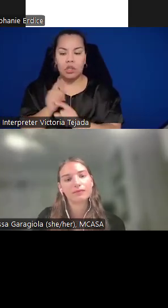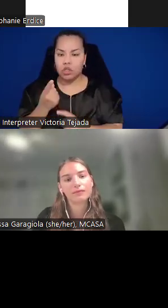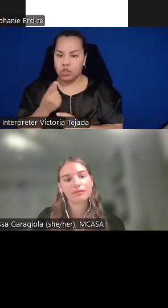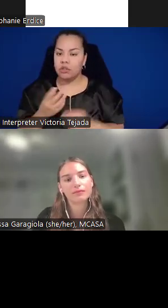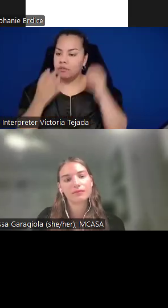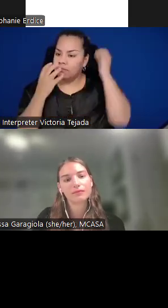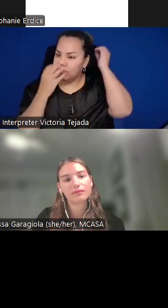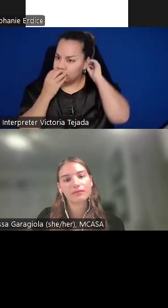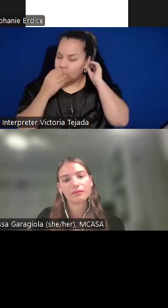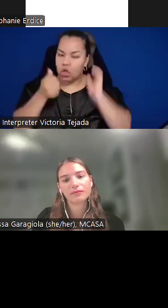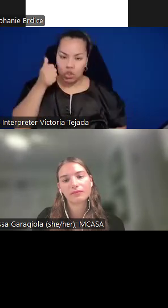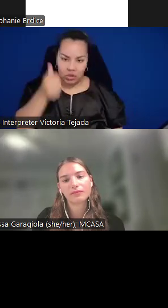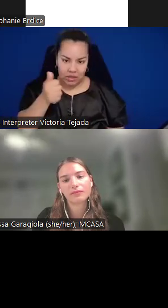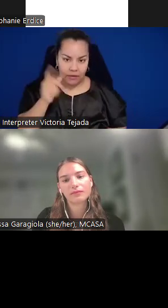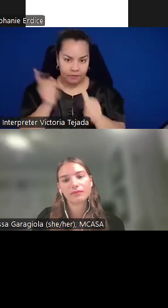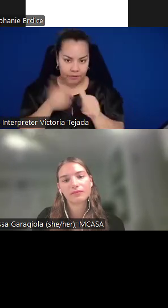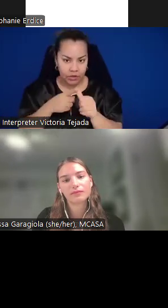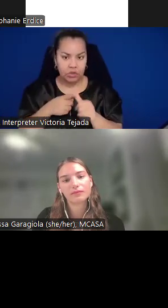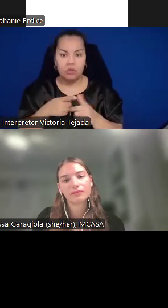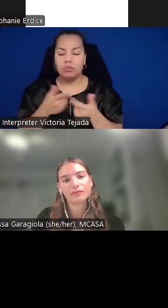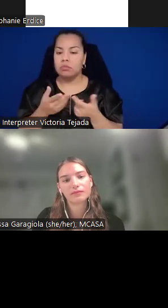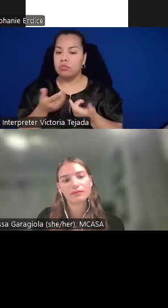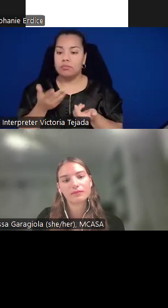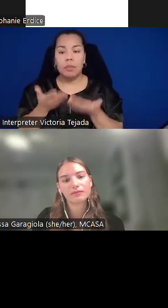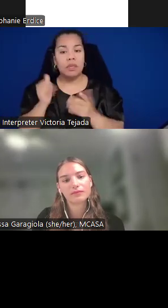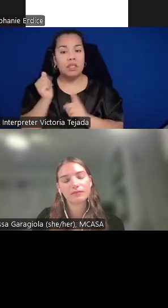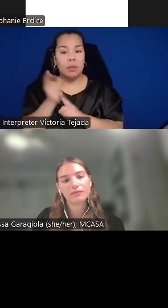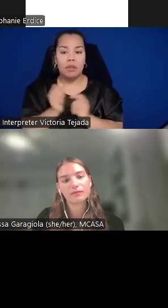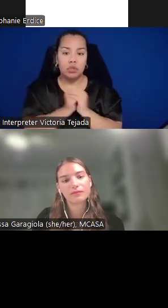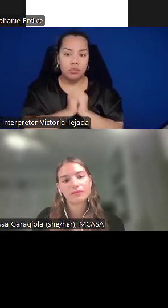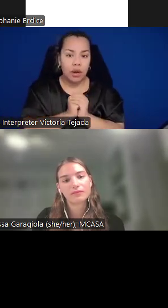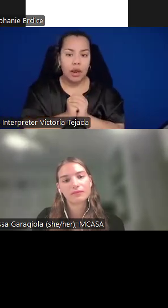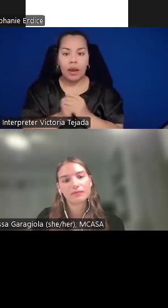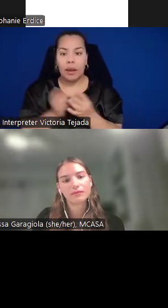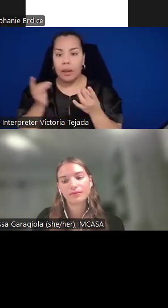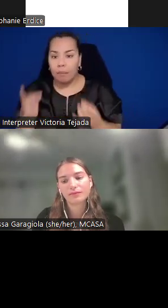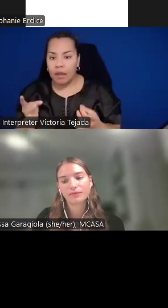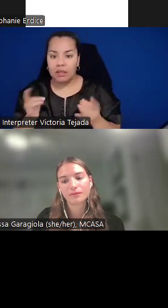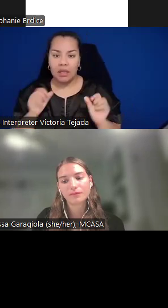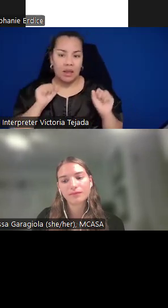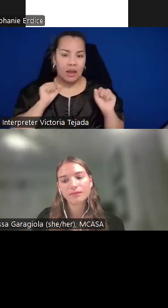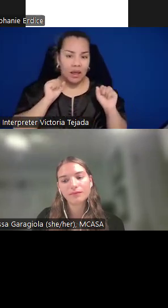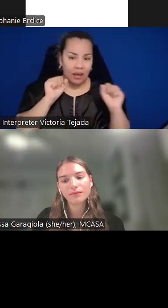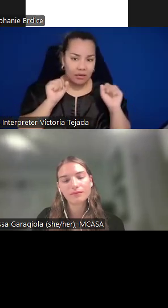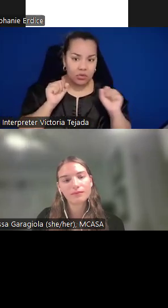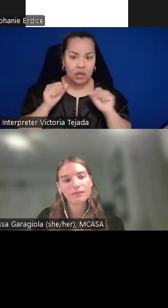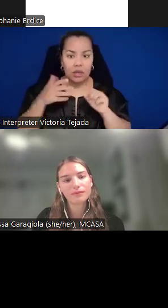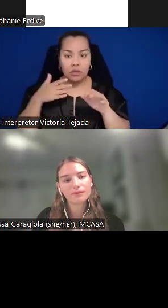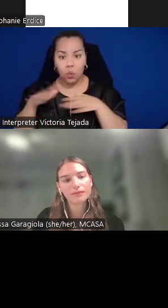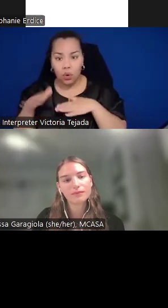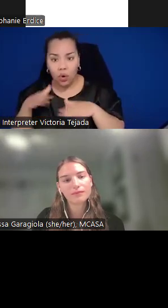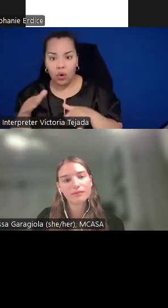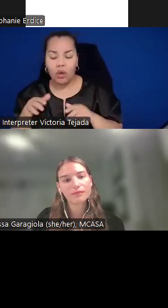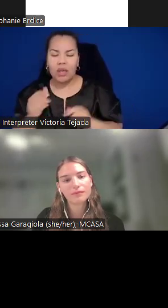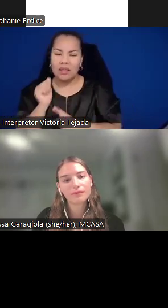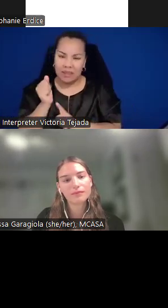first. 10 minutes to pray or meditate, to exercise or take a walk. But 10 minutes to care for